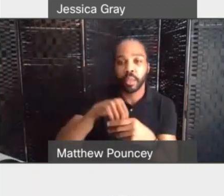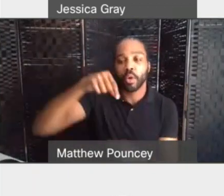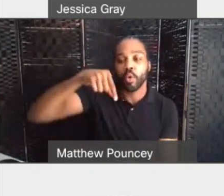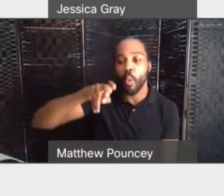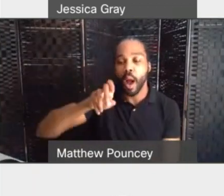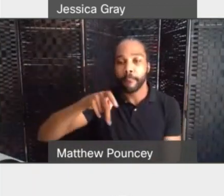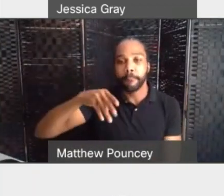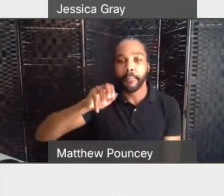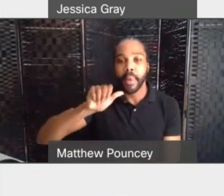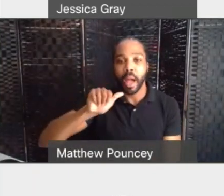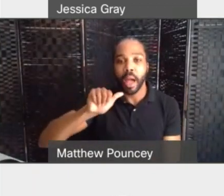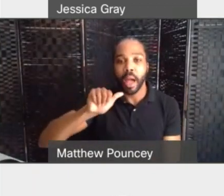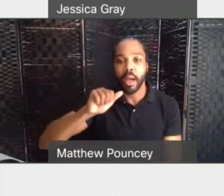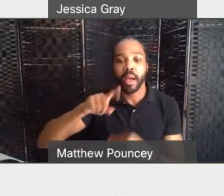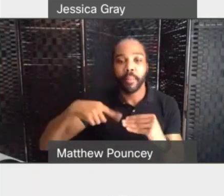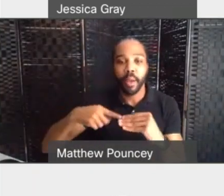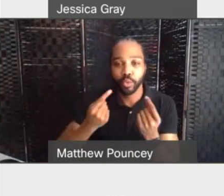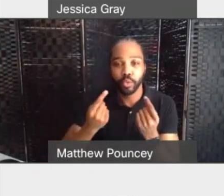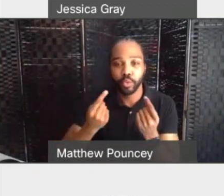meetings.